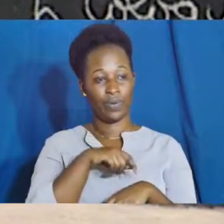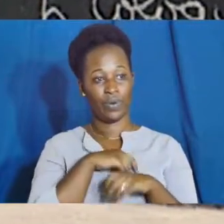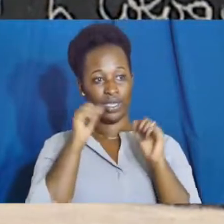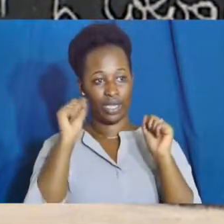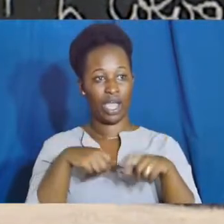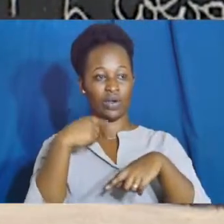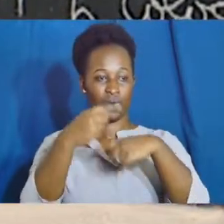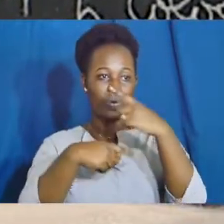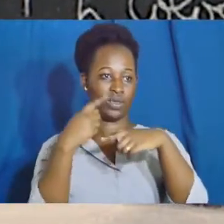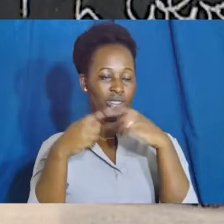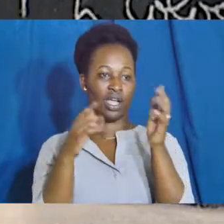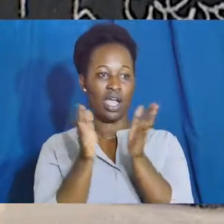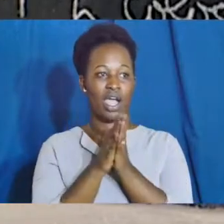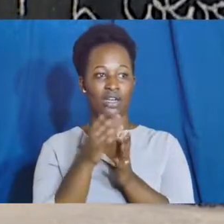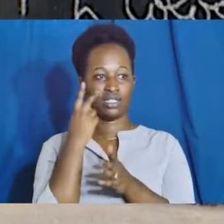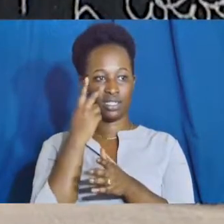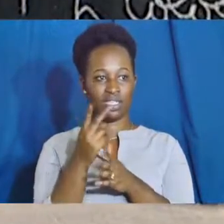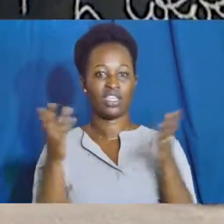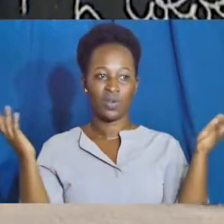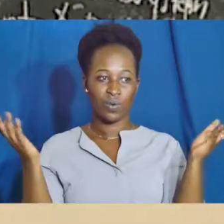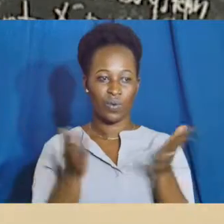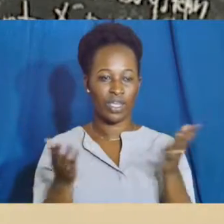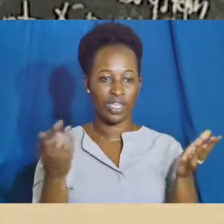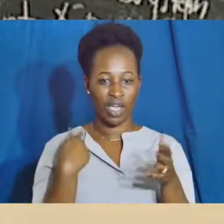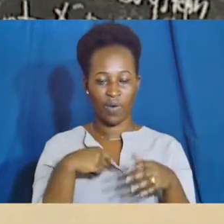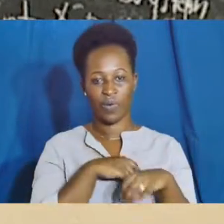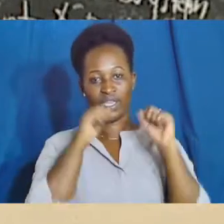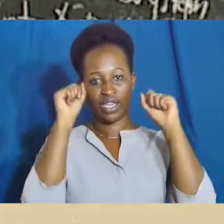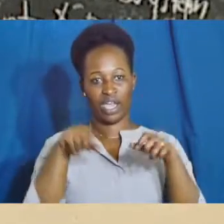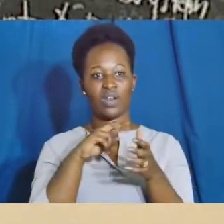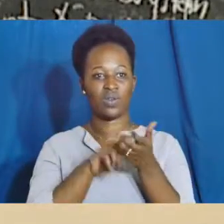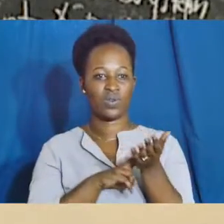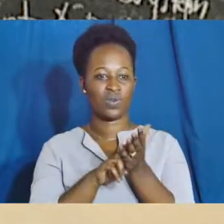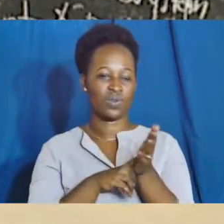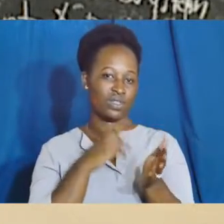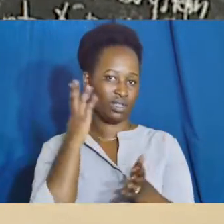go ahead and see where we can use them.